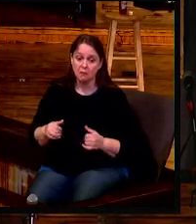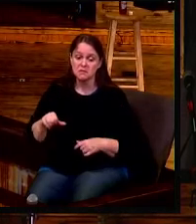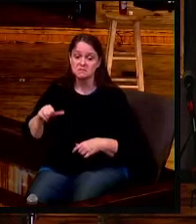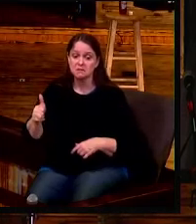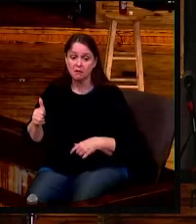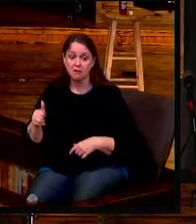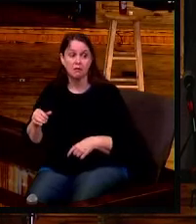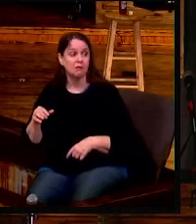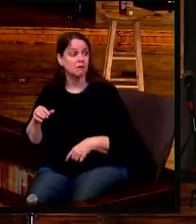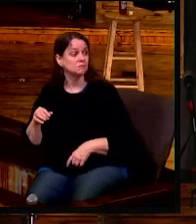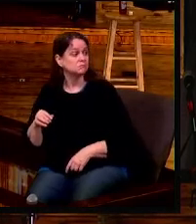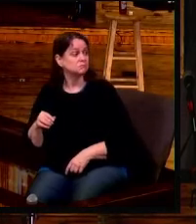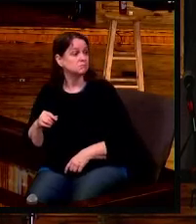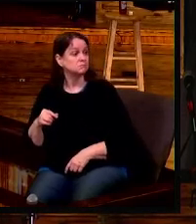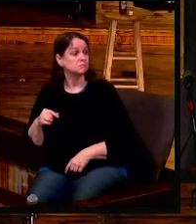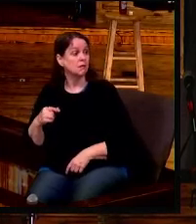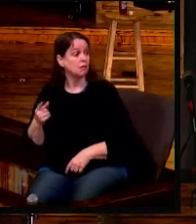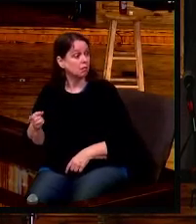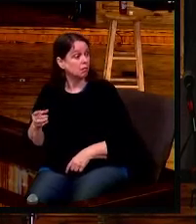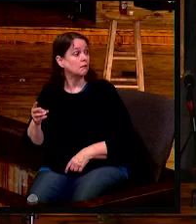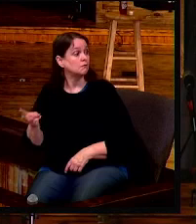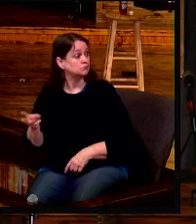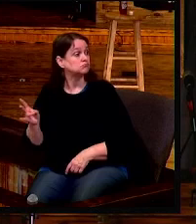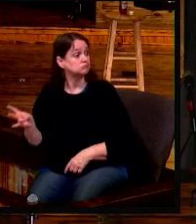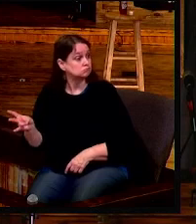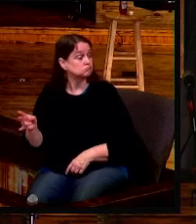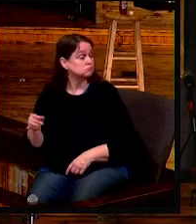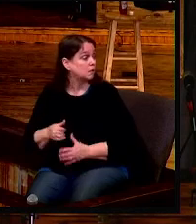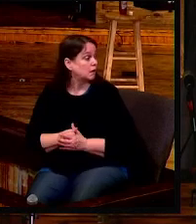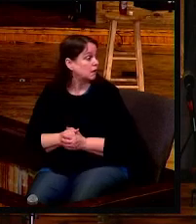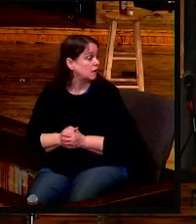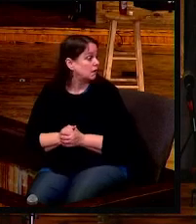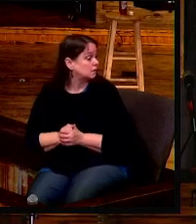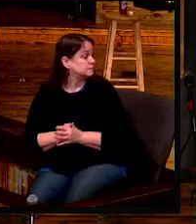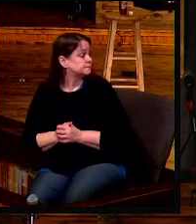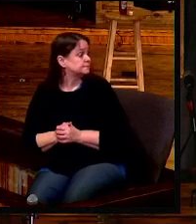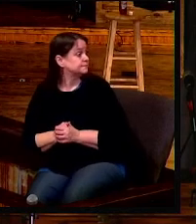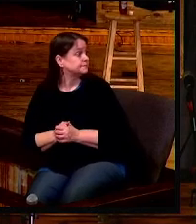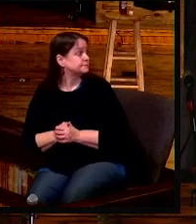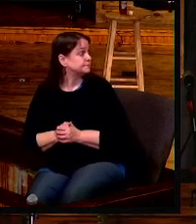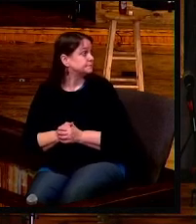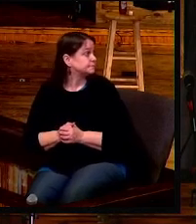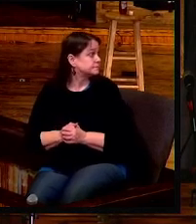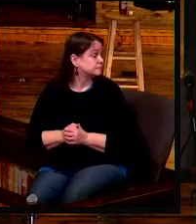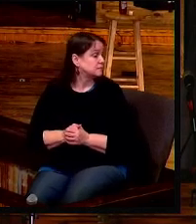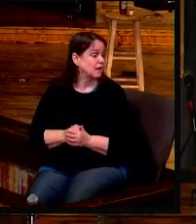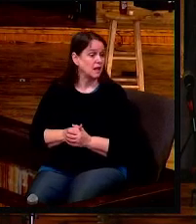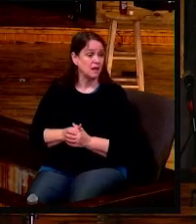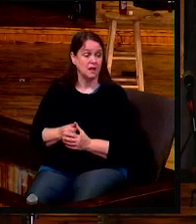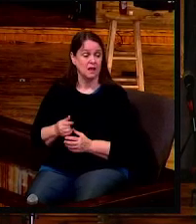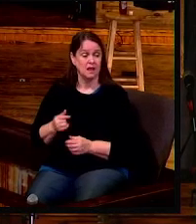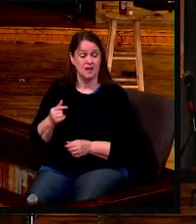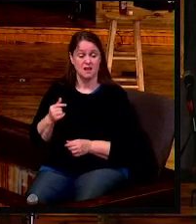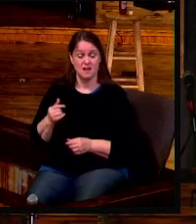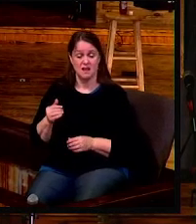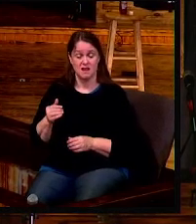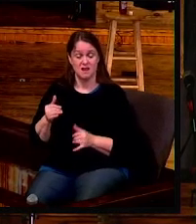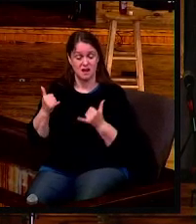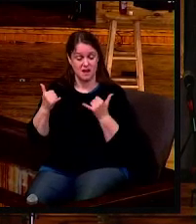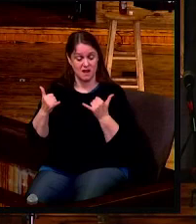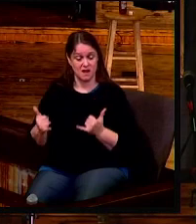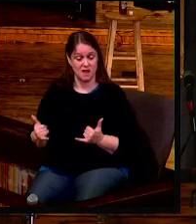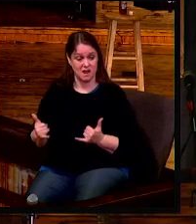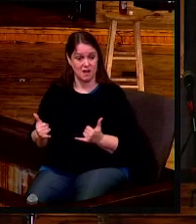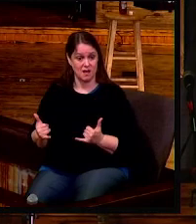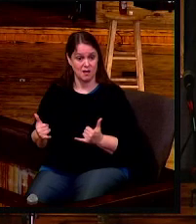trusts. But you'll reach a point where some person doesn't have a trust in you, or you don't have a trust in